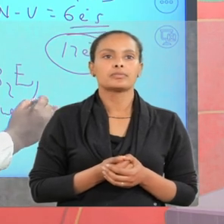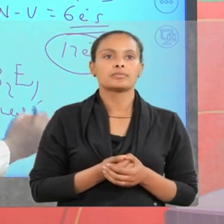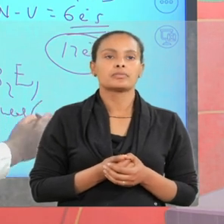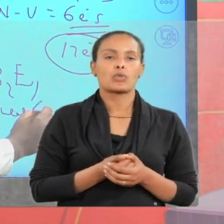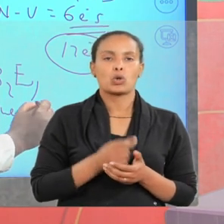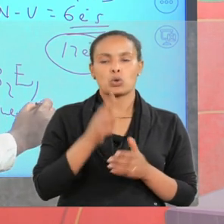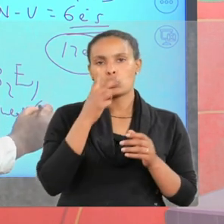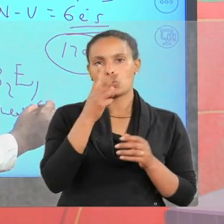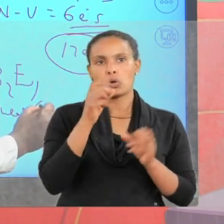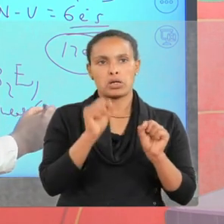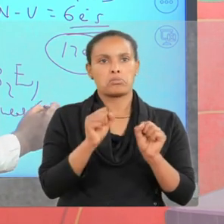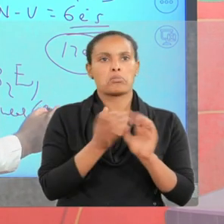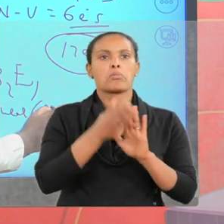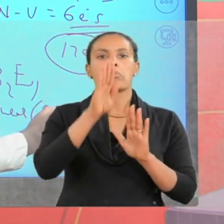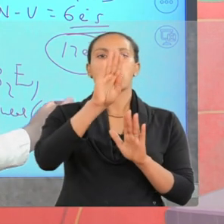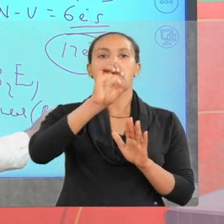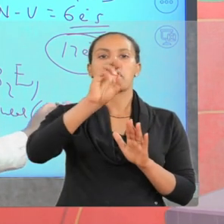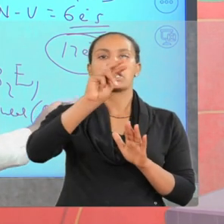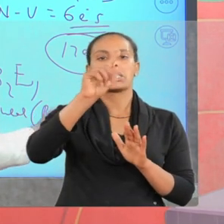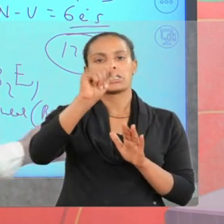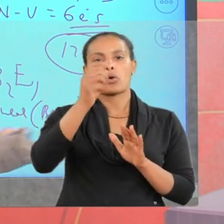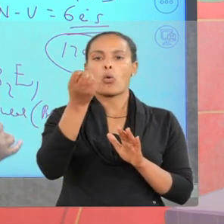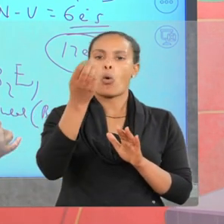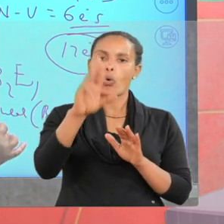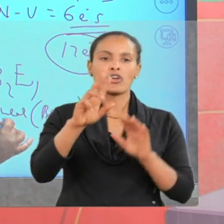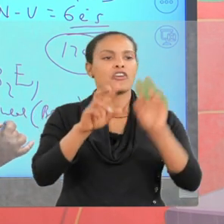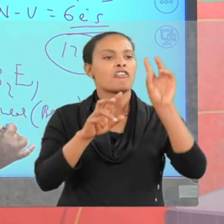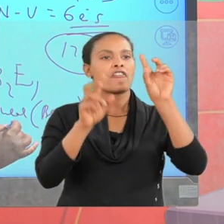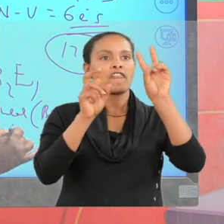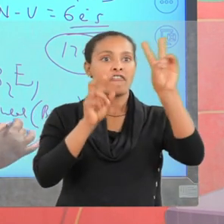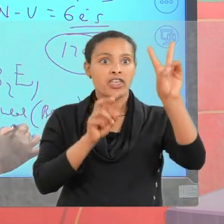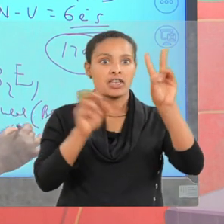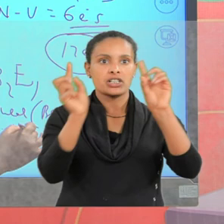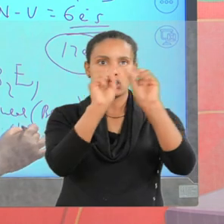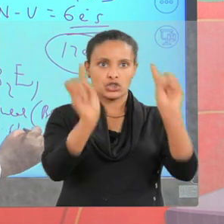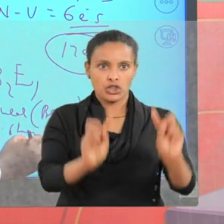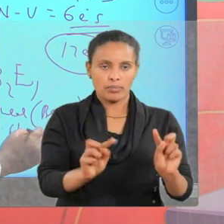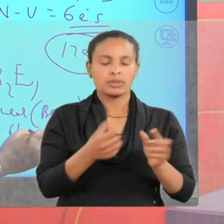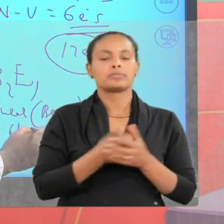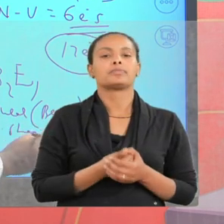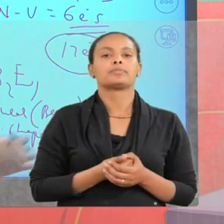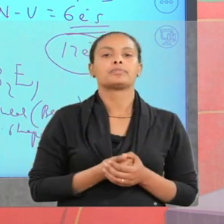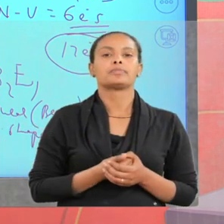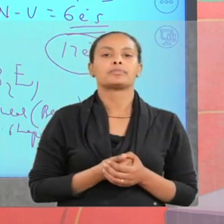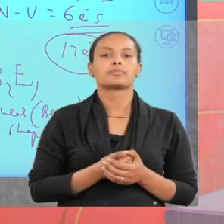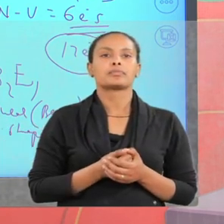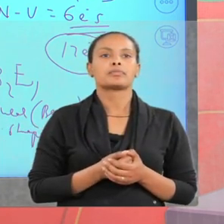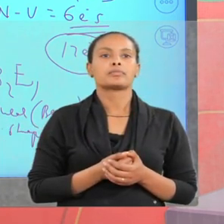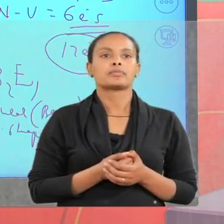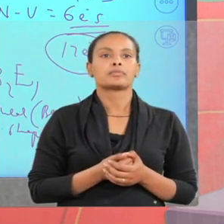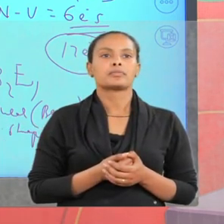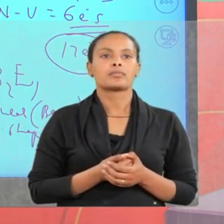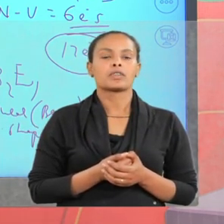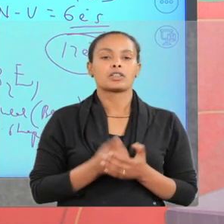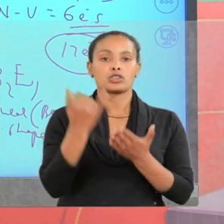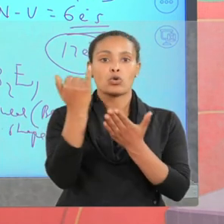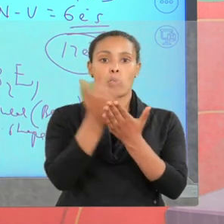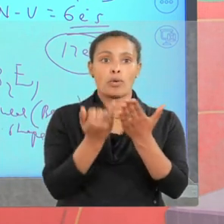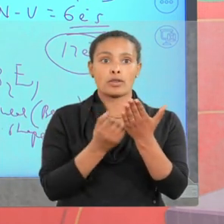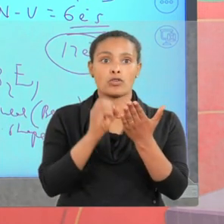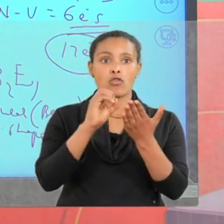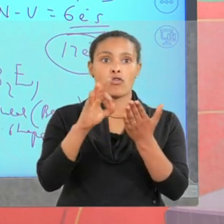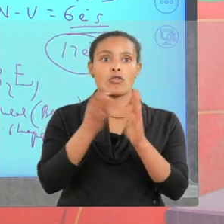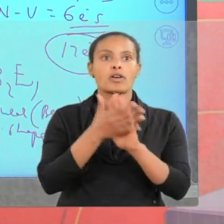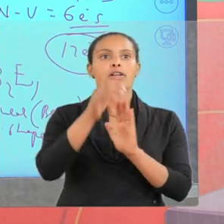You can say bent or V-shape. V-shape is the geometry